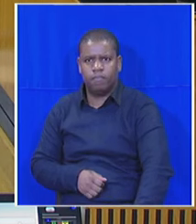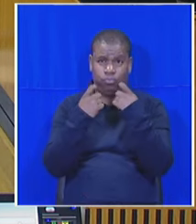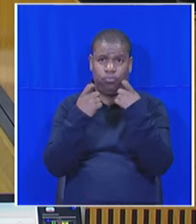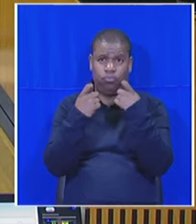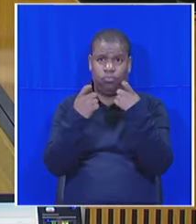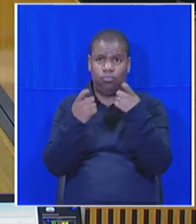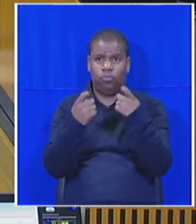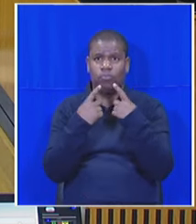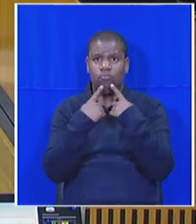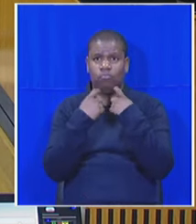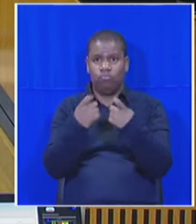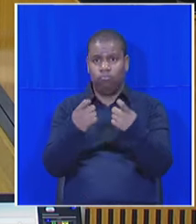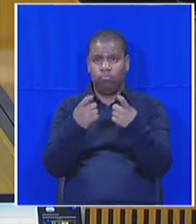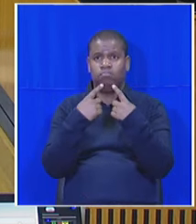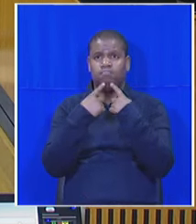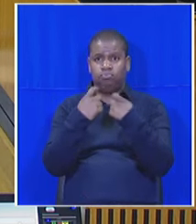Order.